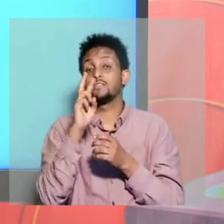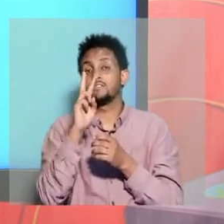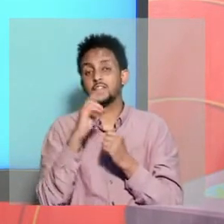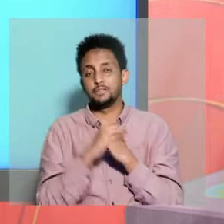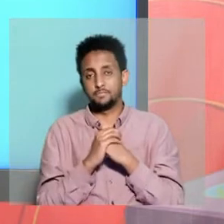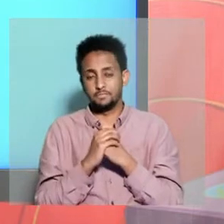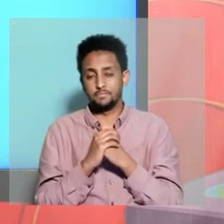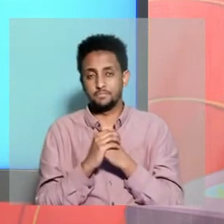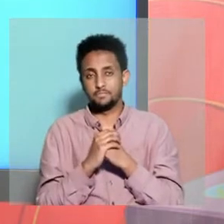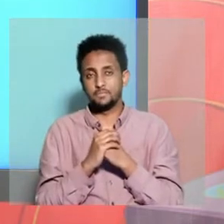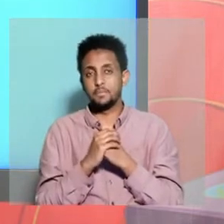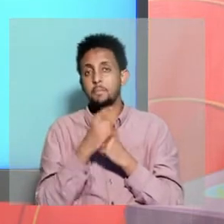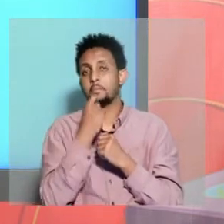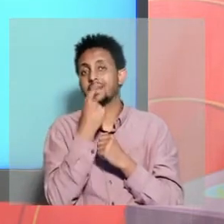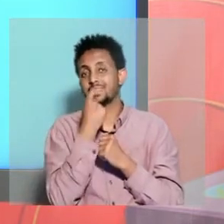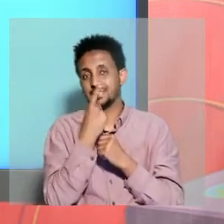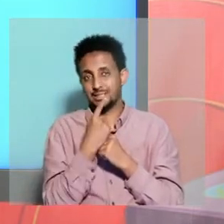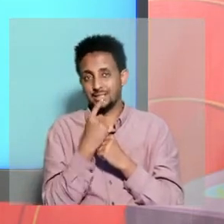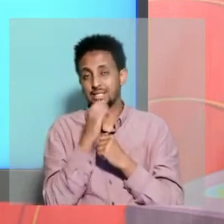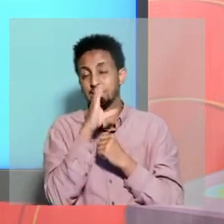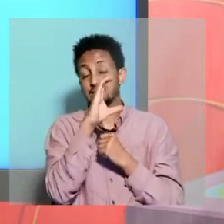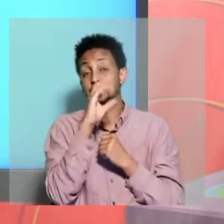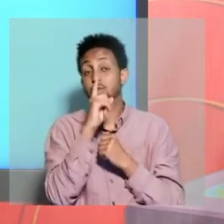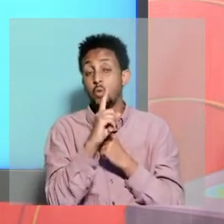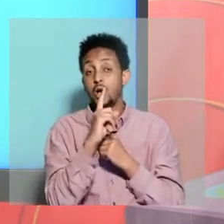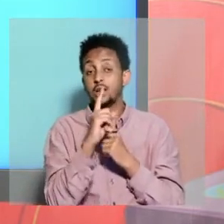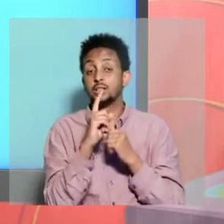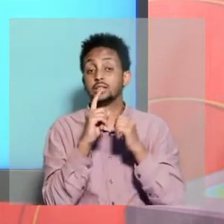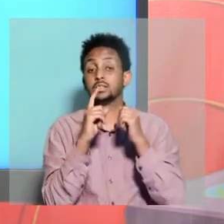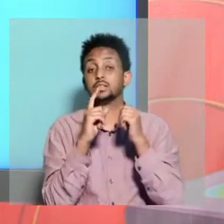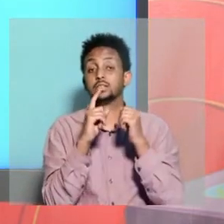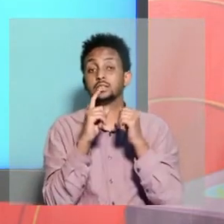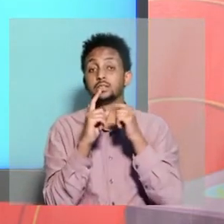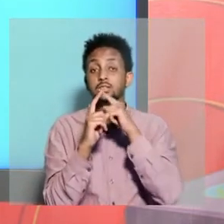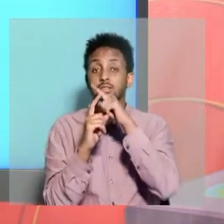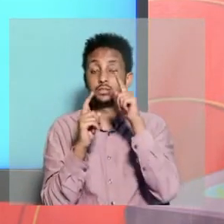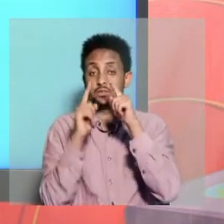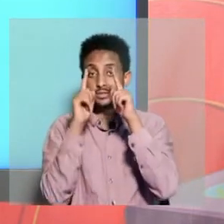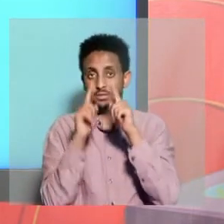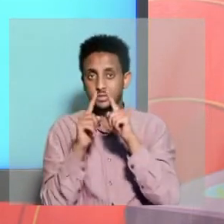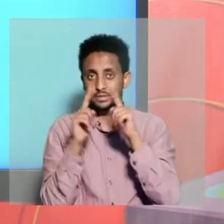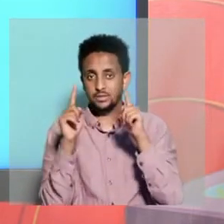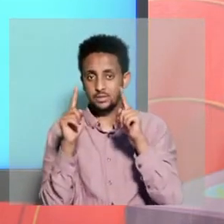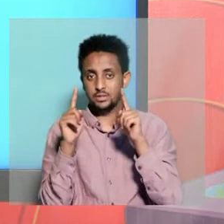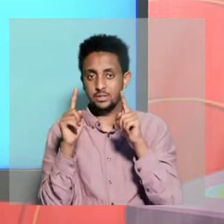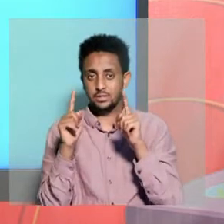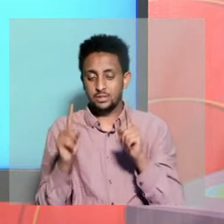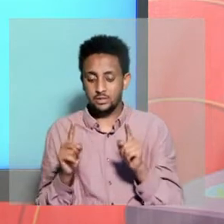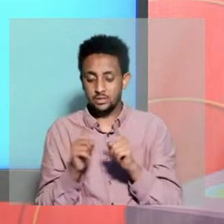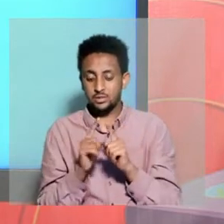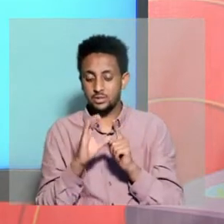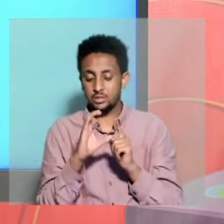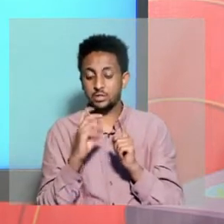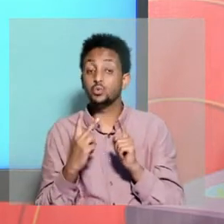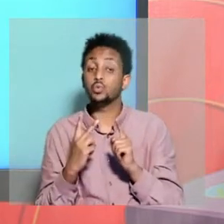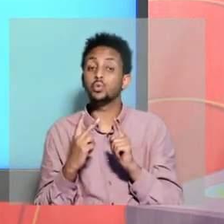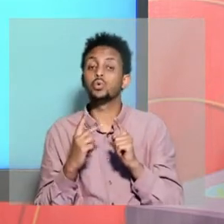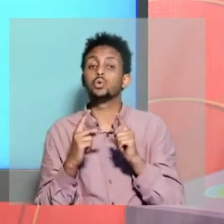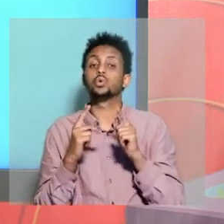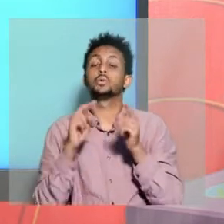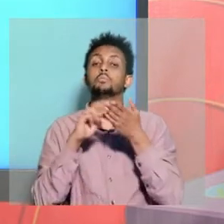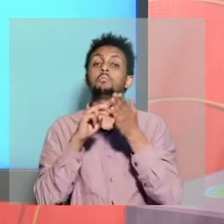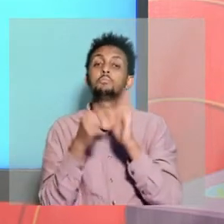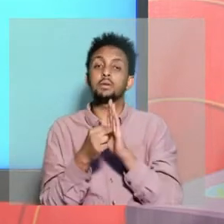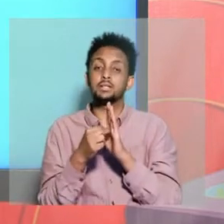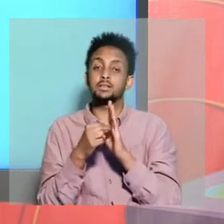battery. Here it says C1, capacitor C1 and C2 are connected all together in parallel,